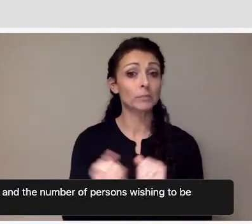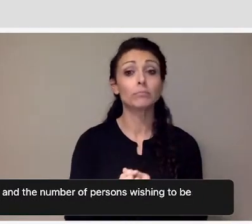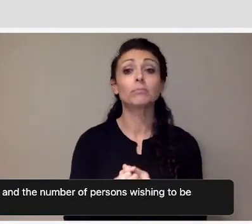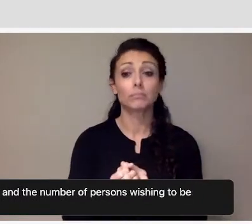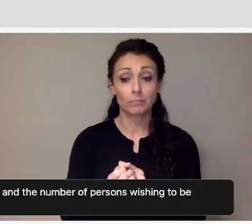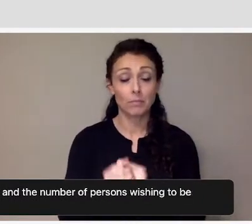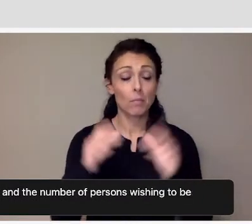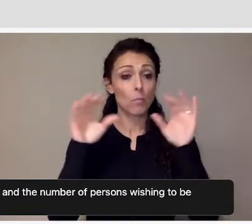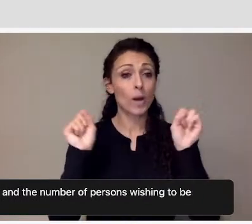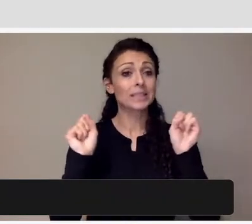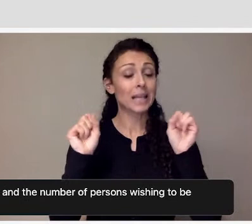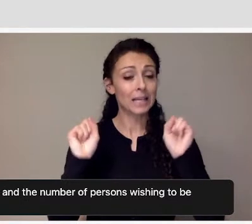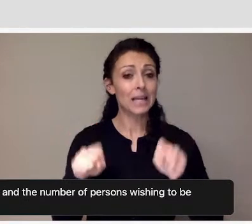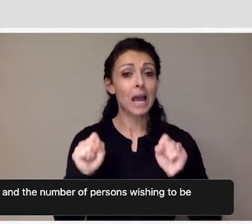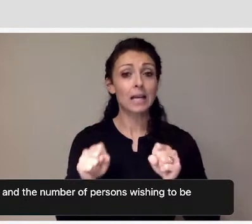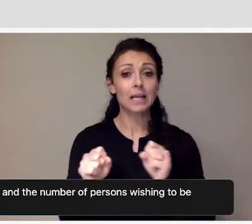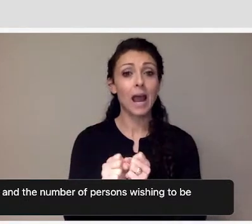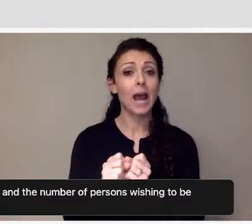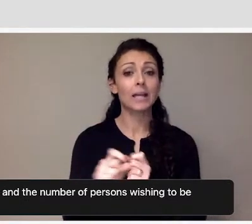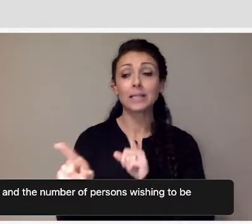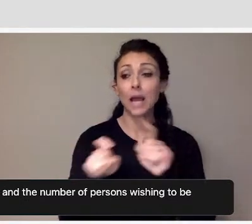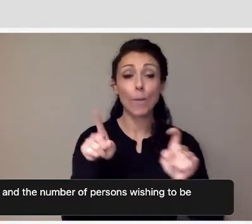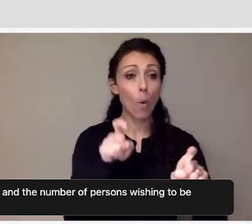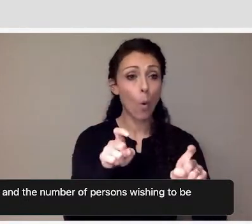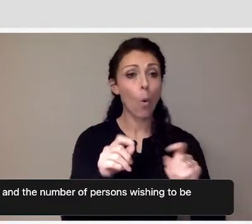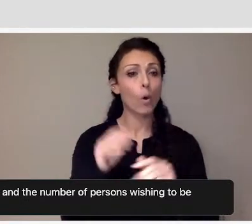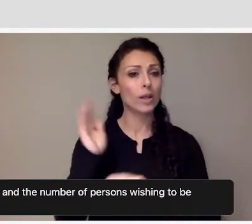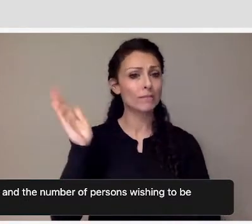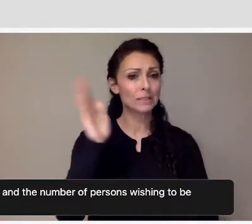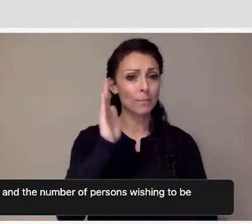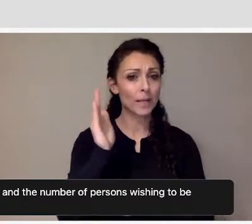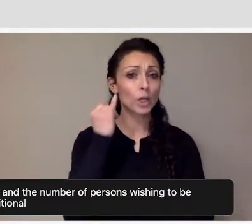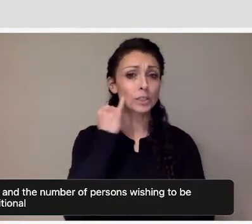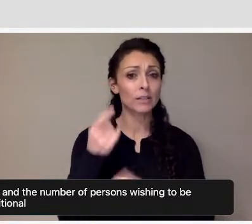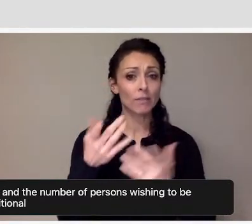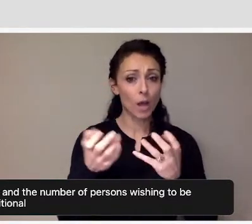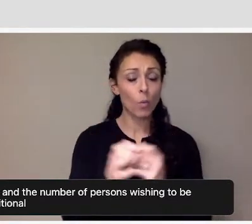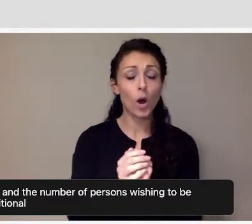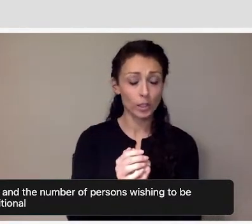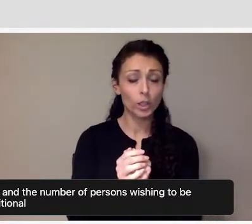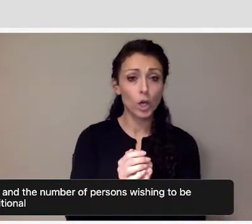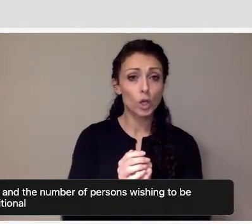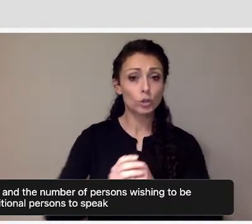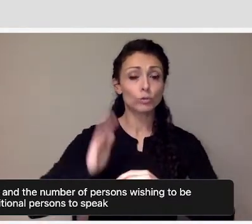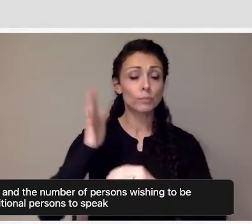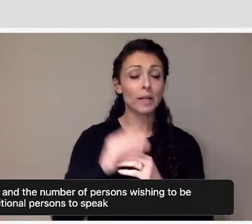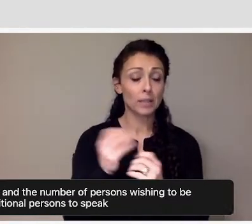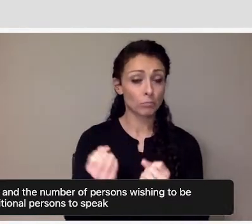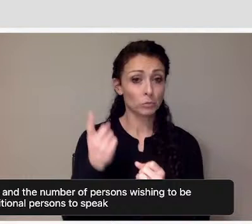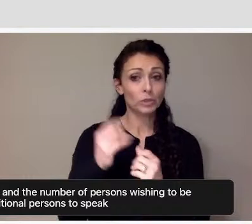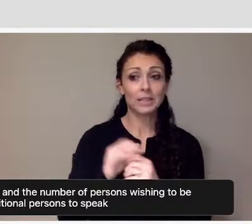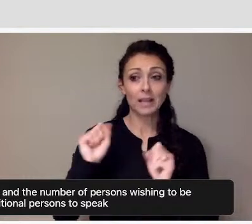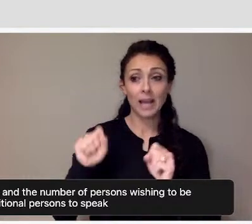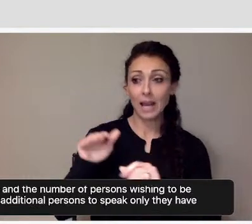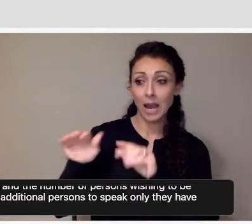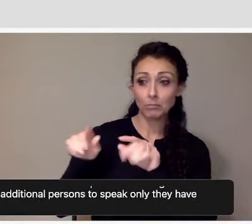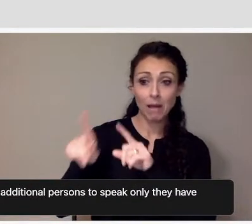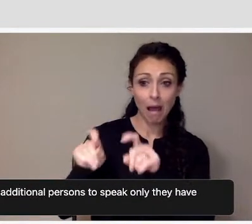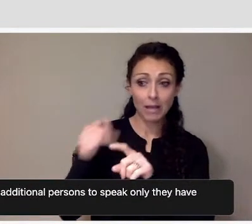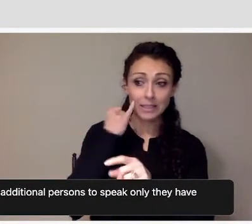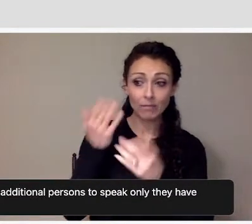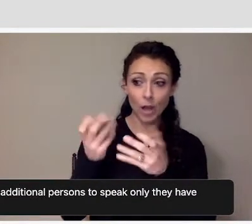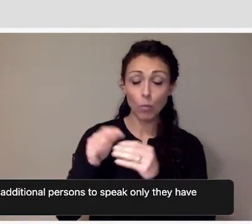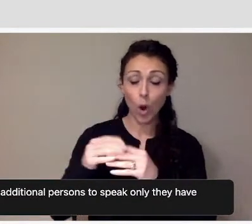speakers for or against a particular issue and may ask the additional persons to speak only if they have something else to add so with